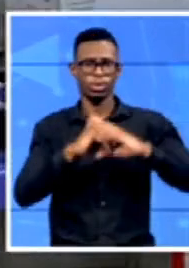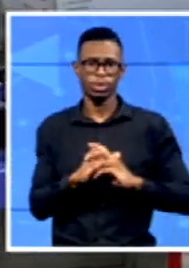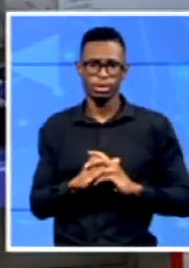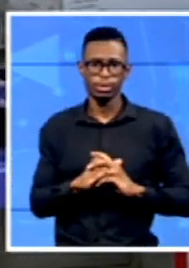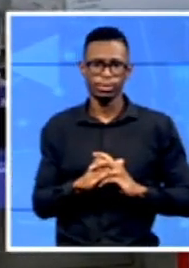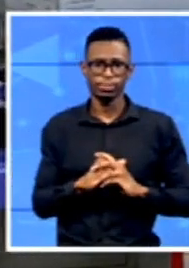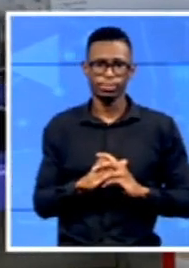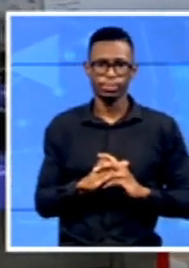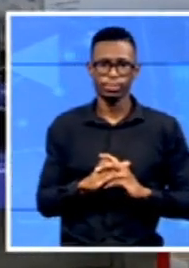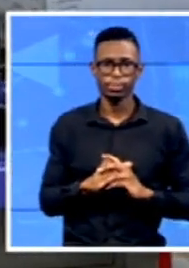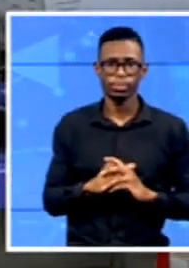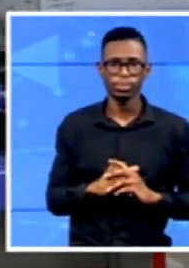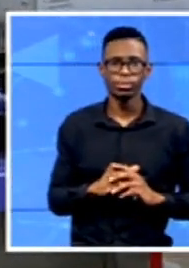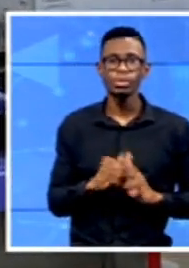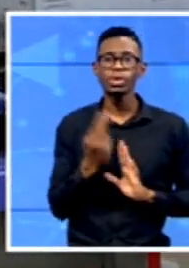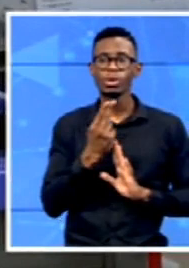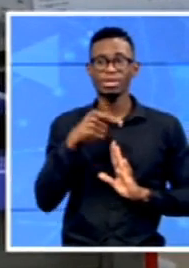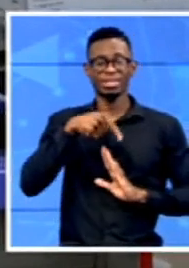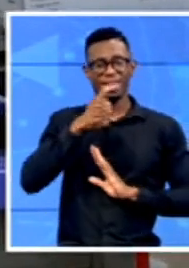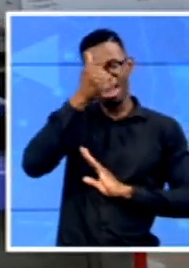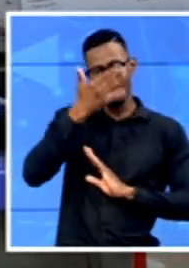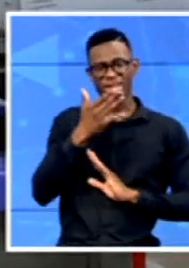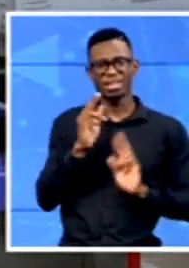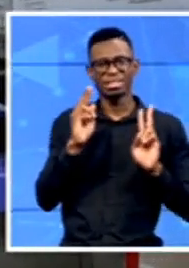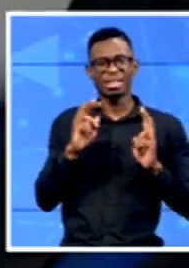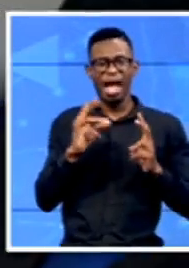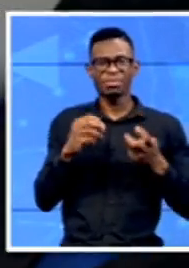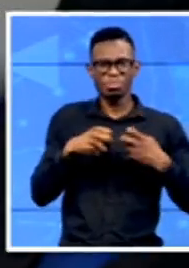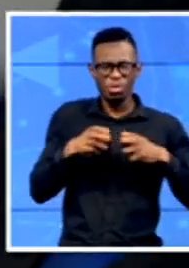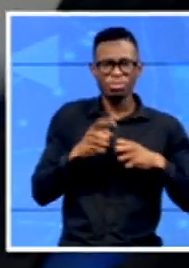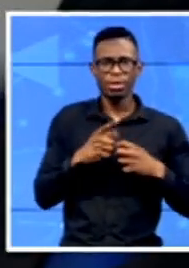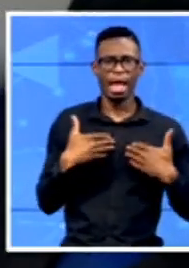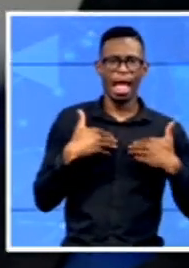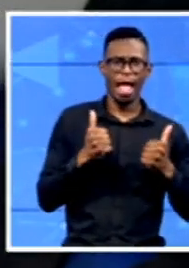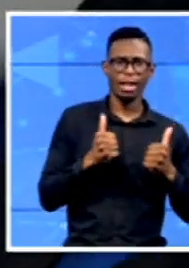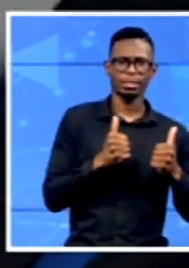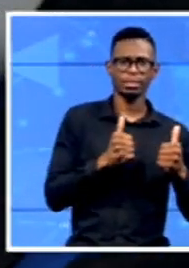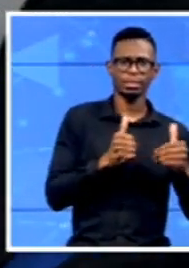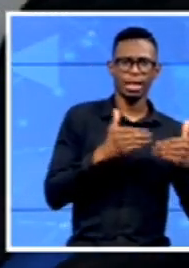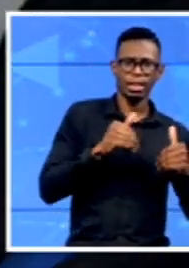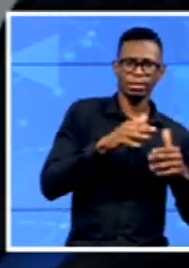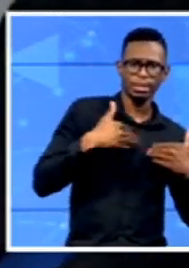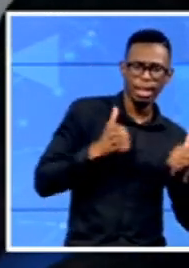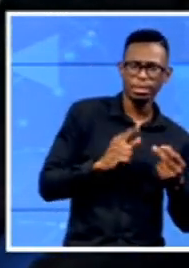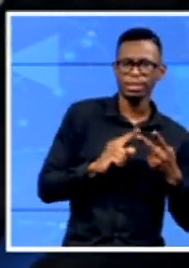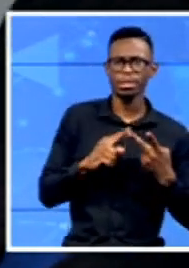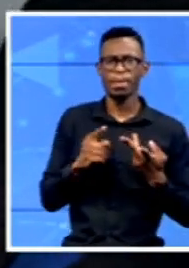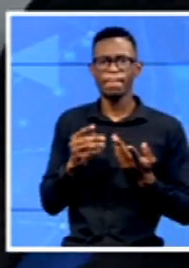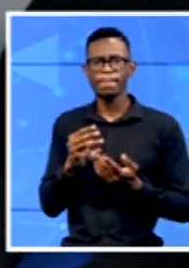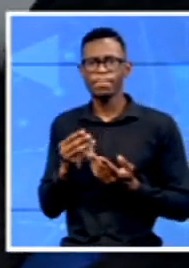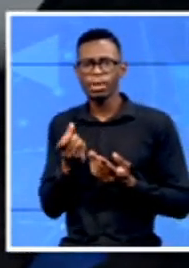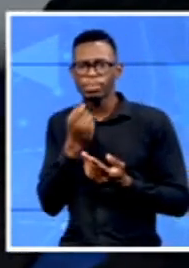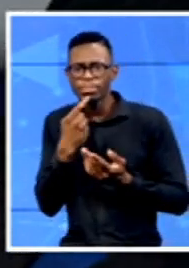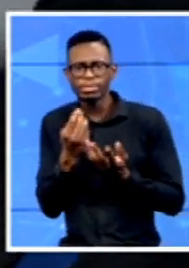an increase in trained healthcare personnel as well as medical equipment and the continent's ability to manufacture some of